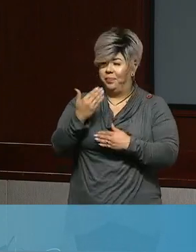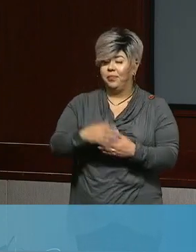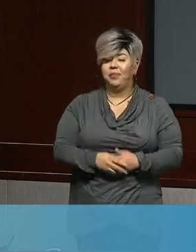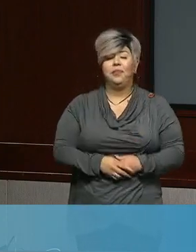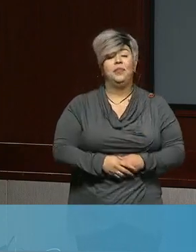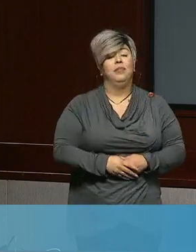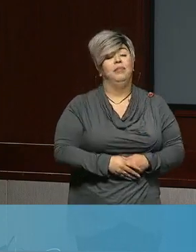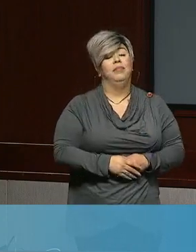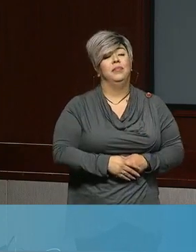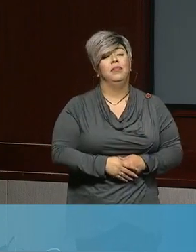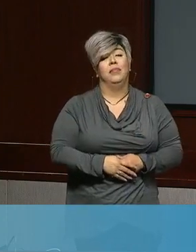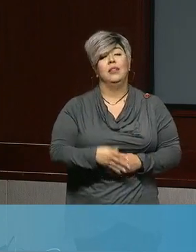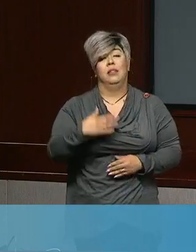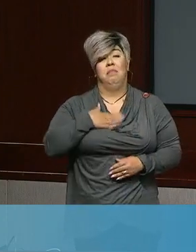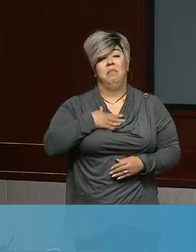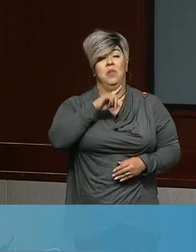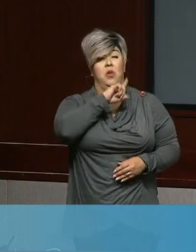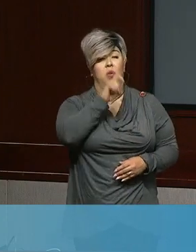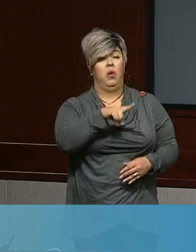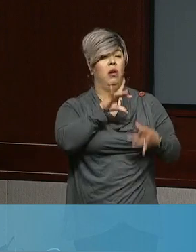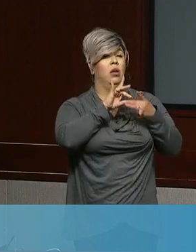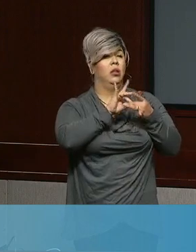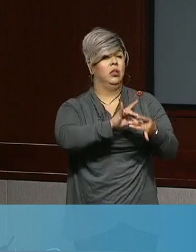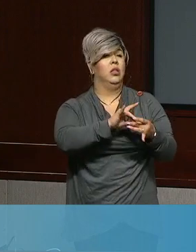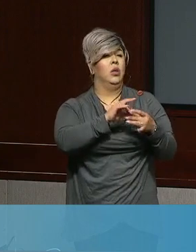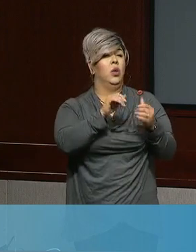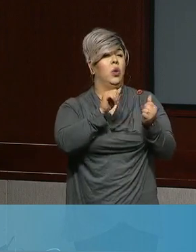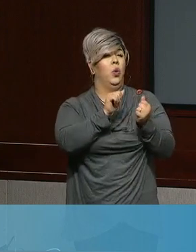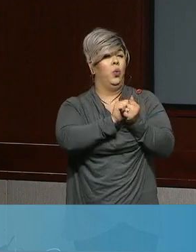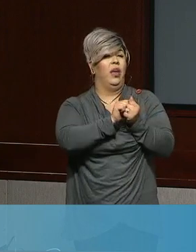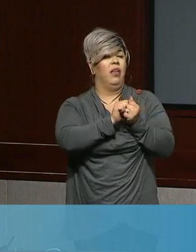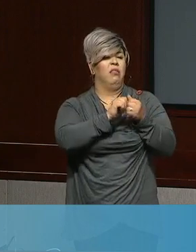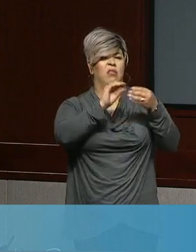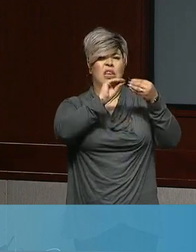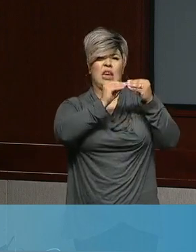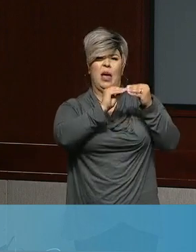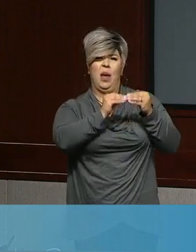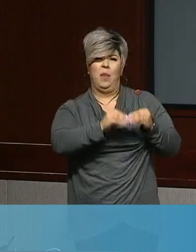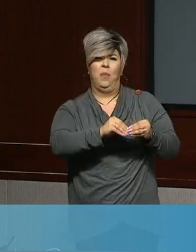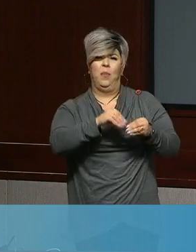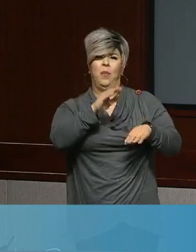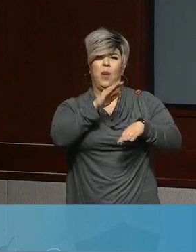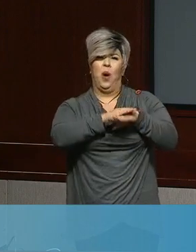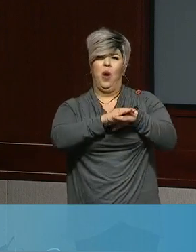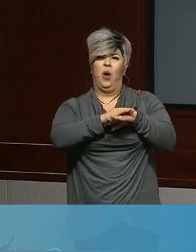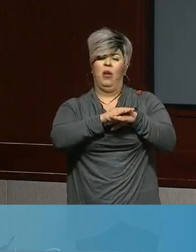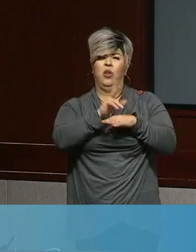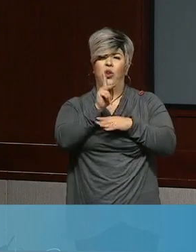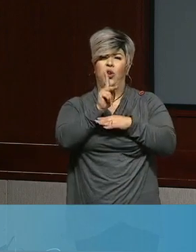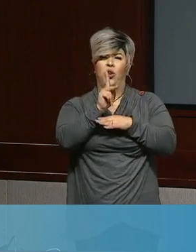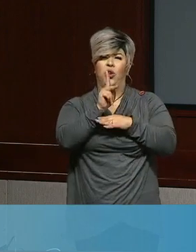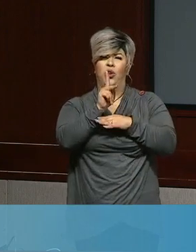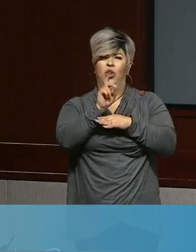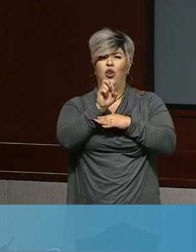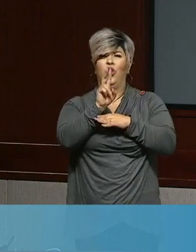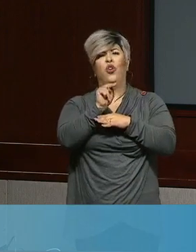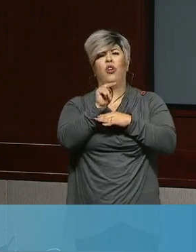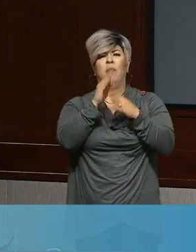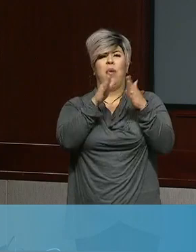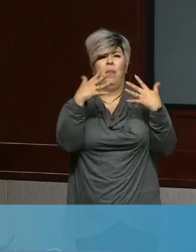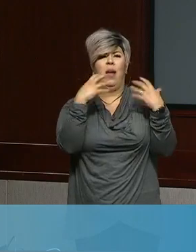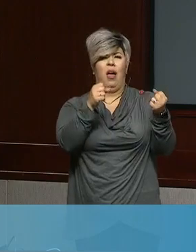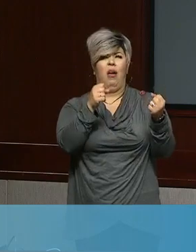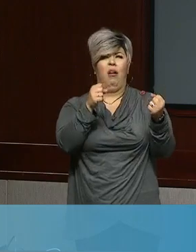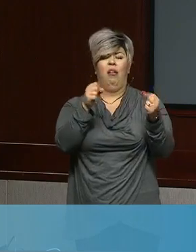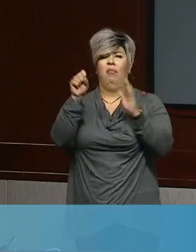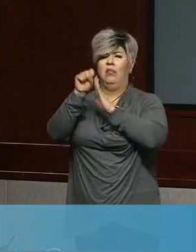My question has to do with the stats being reported by Kern Public Health and the state. I've been on the state's website and